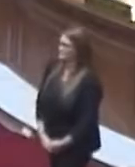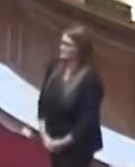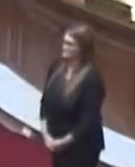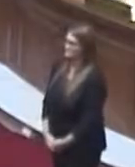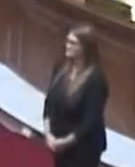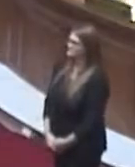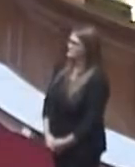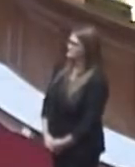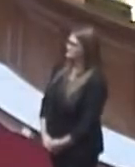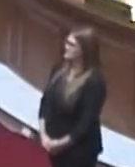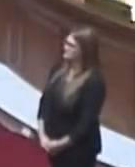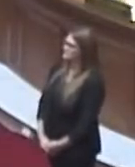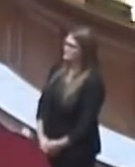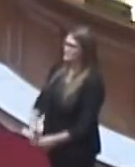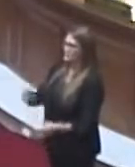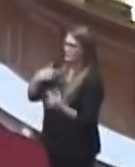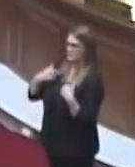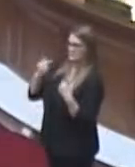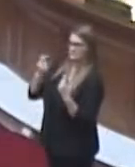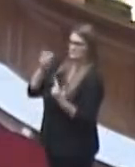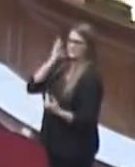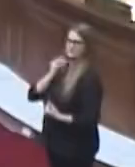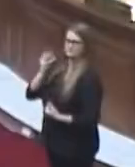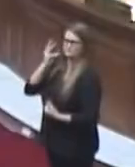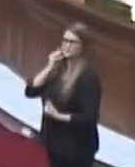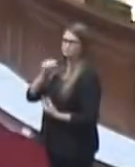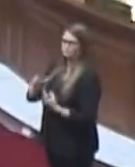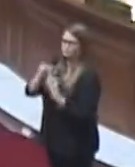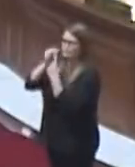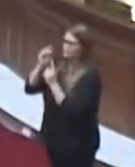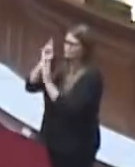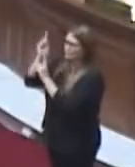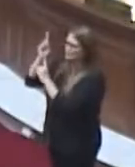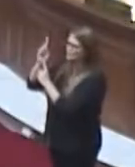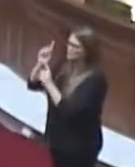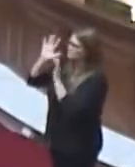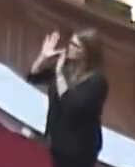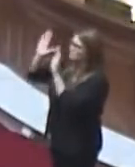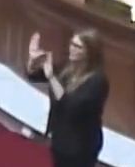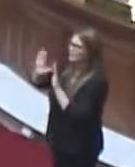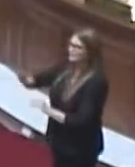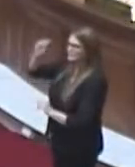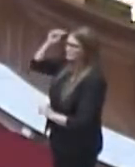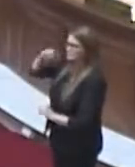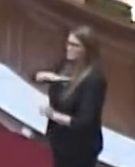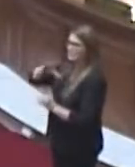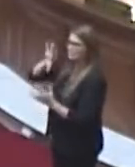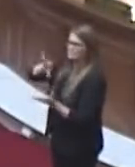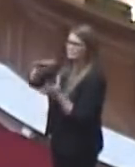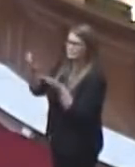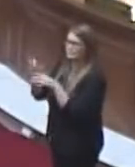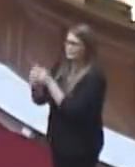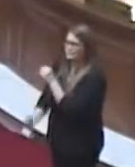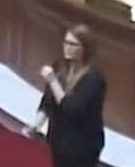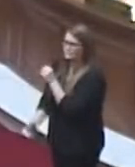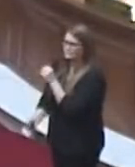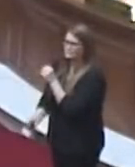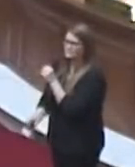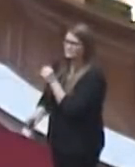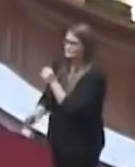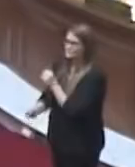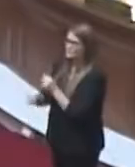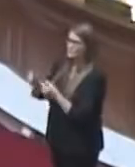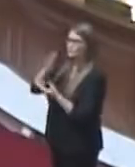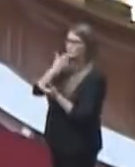I know you just went through a really special time. A great man that we lost as our Speaker of the House. A